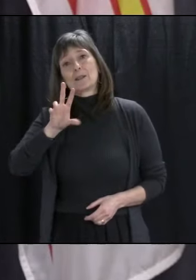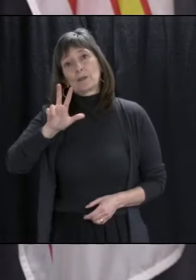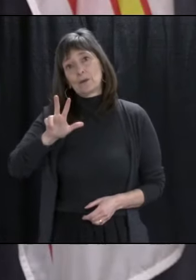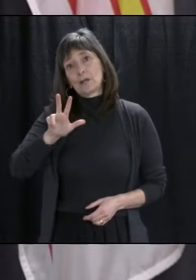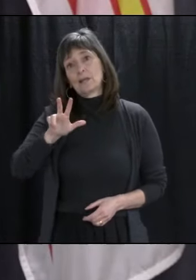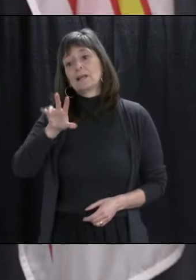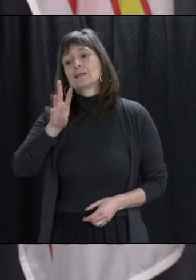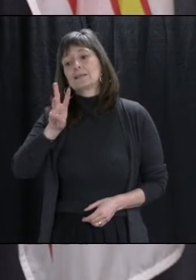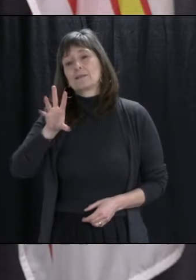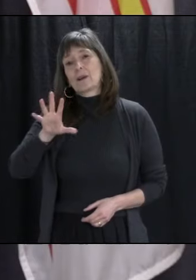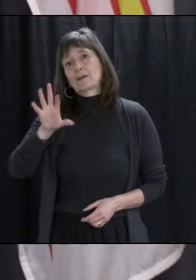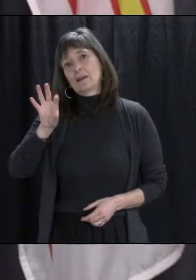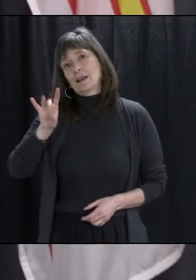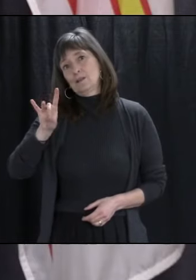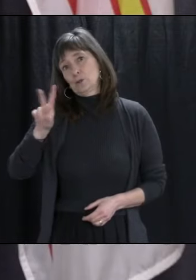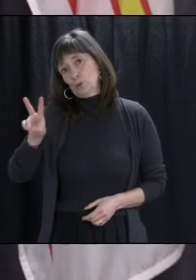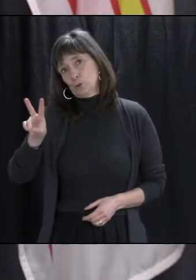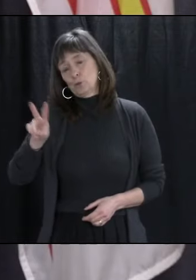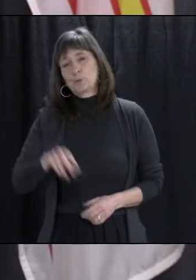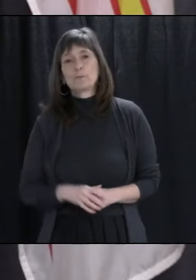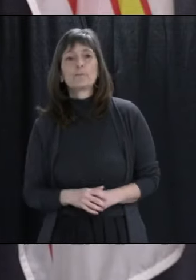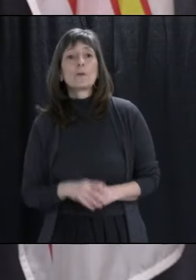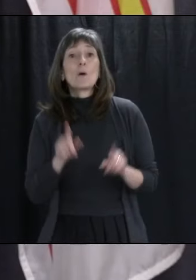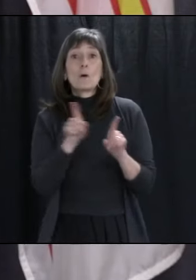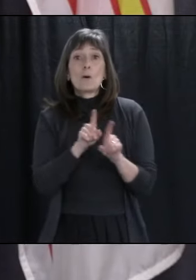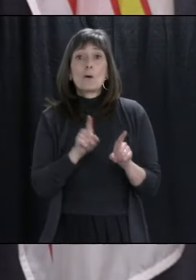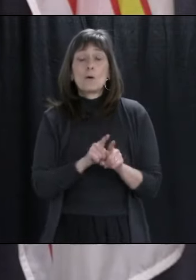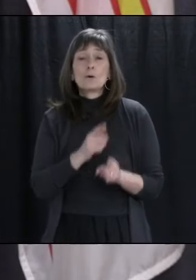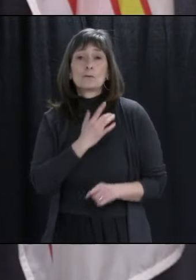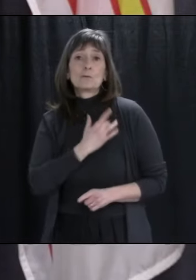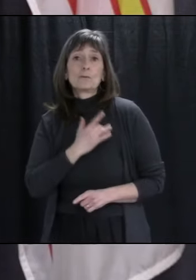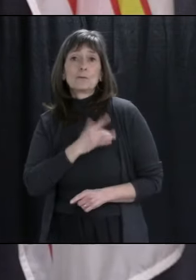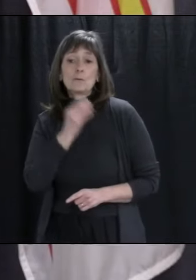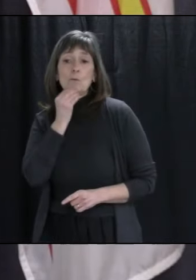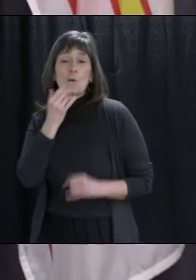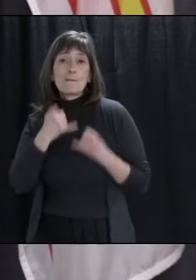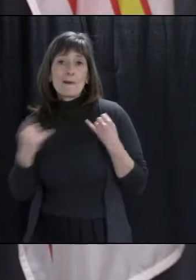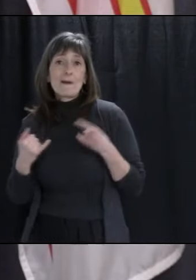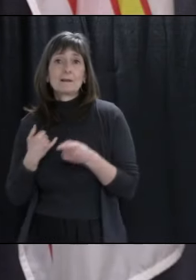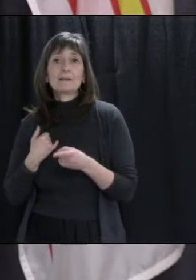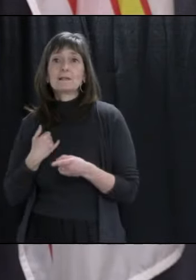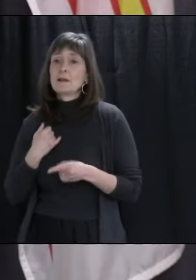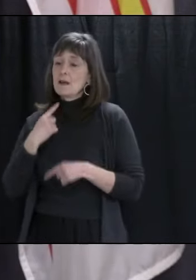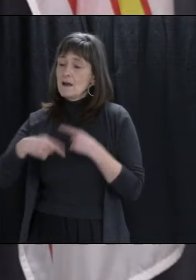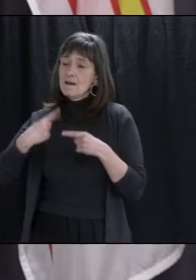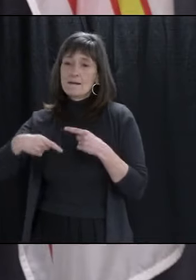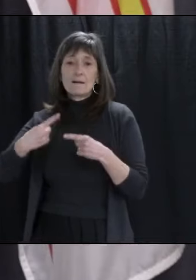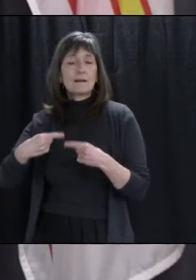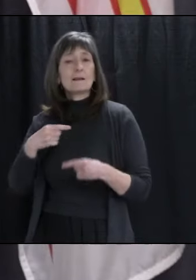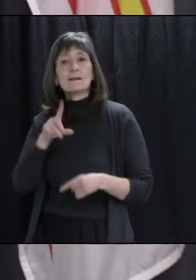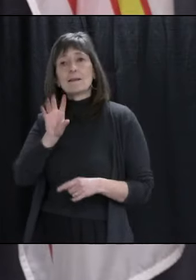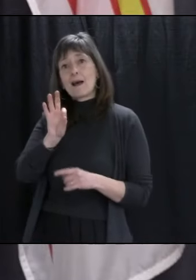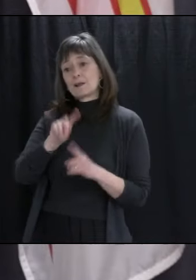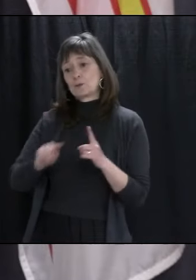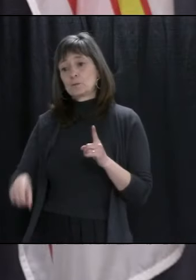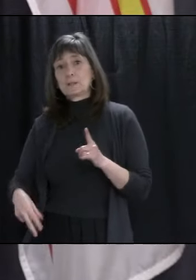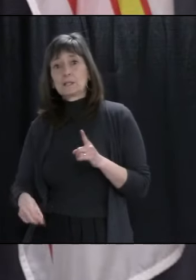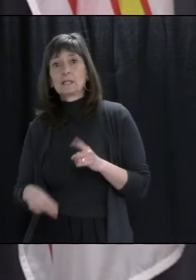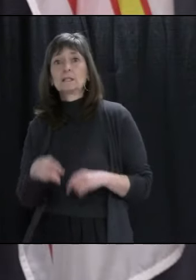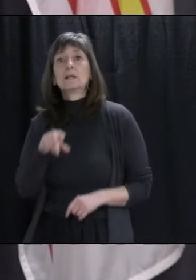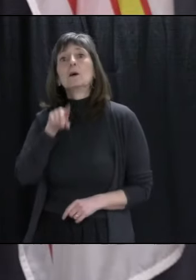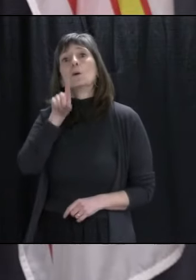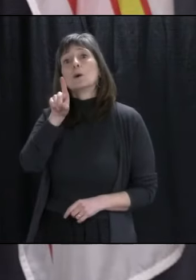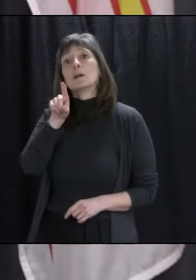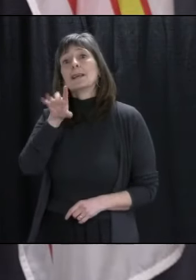1-800-863-6582. The Provincial Warm Line is available 7 days a week from 9 a.m. to midnight. Call